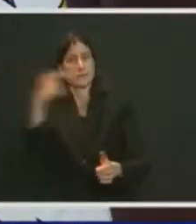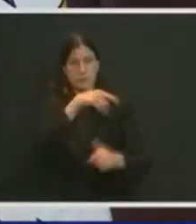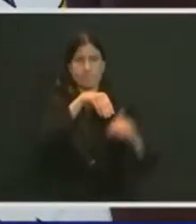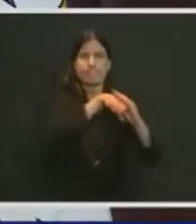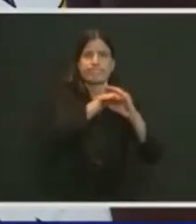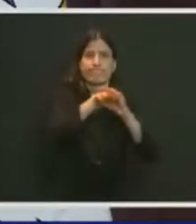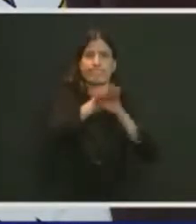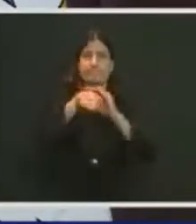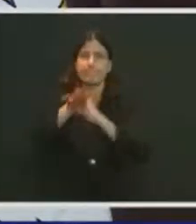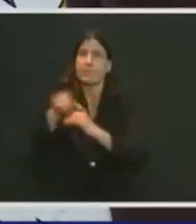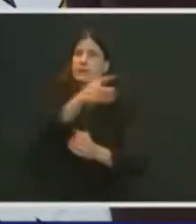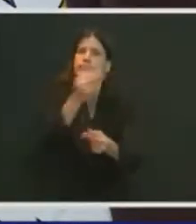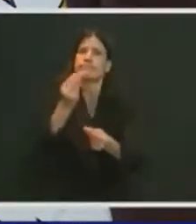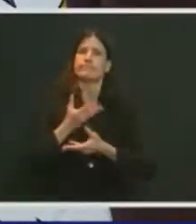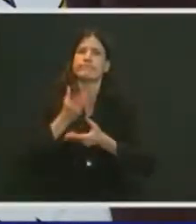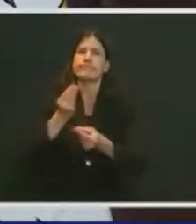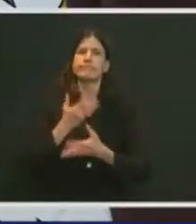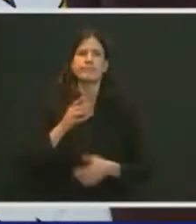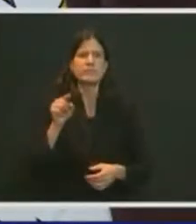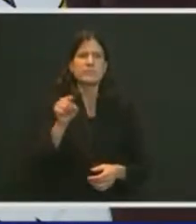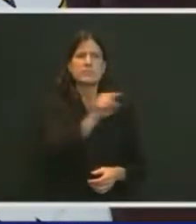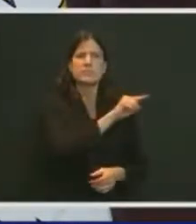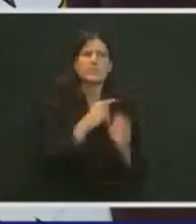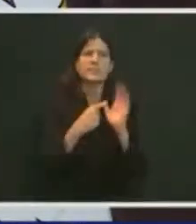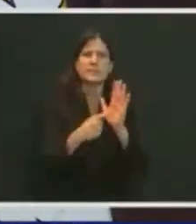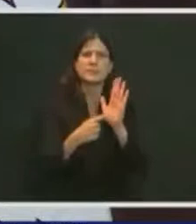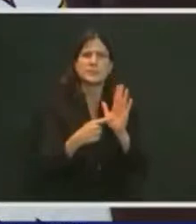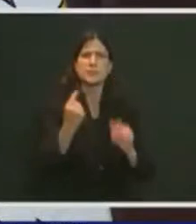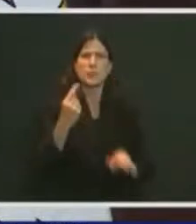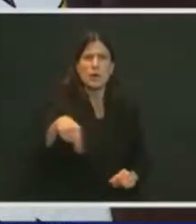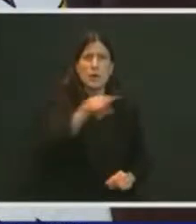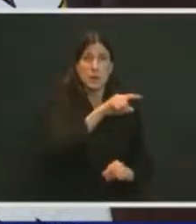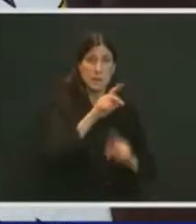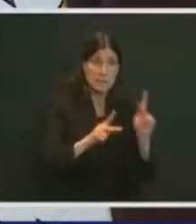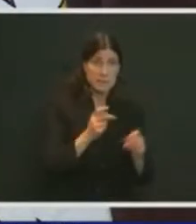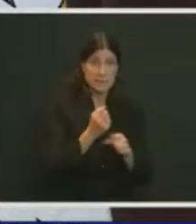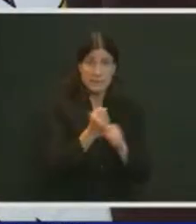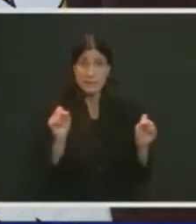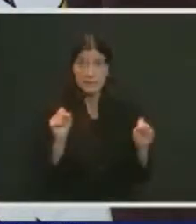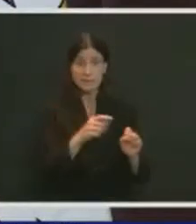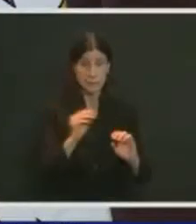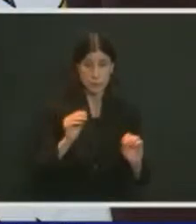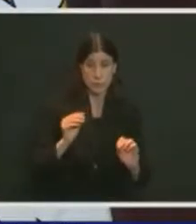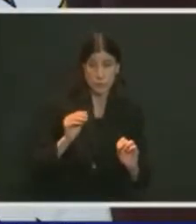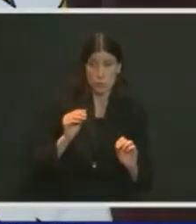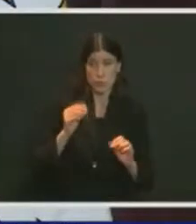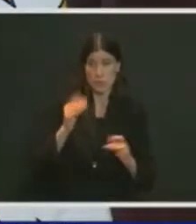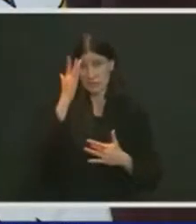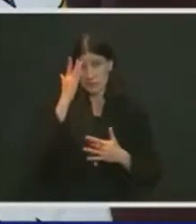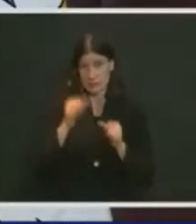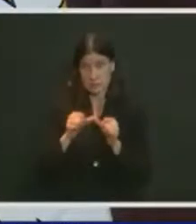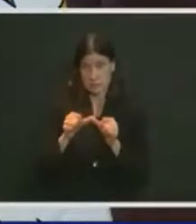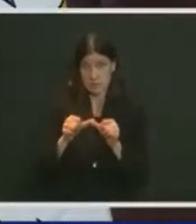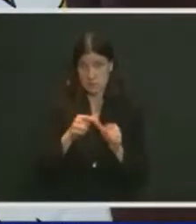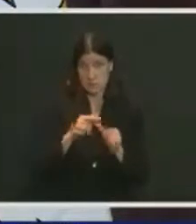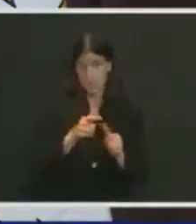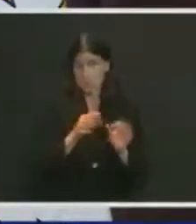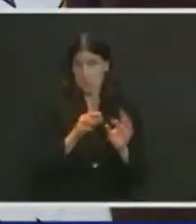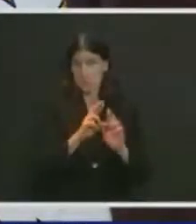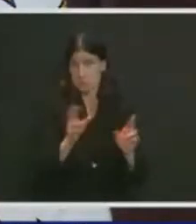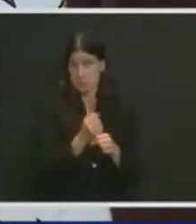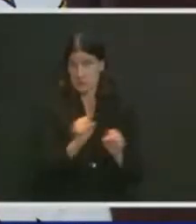someone no longer needs the isolation or the type of care that's needed